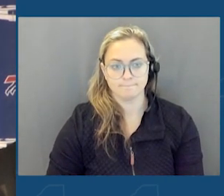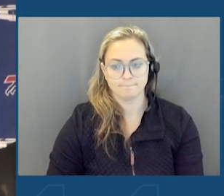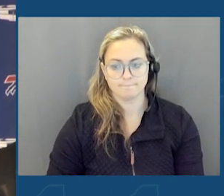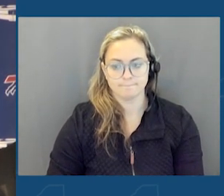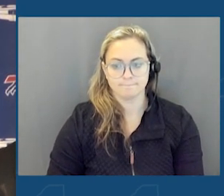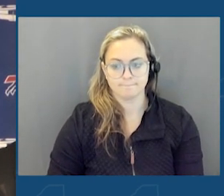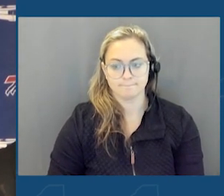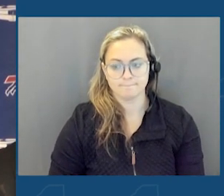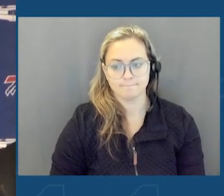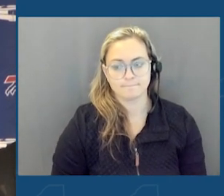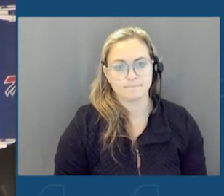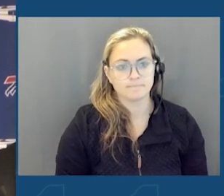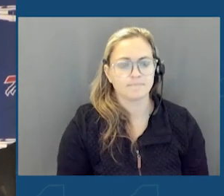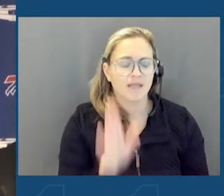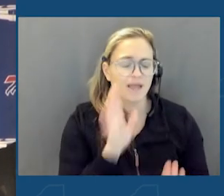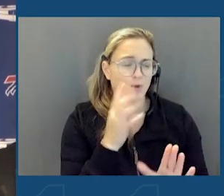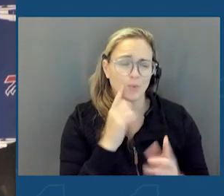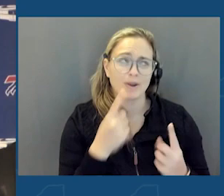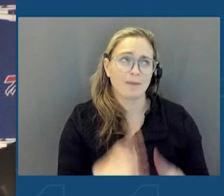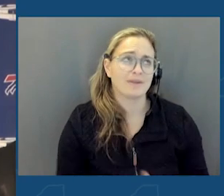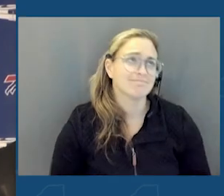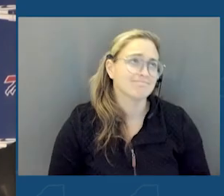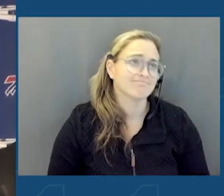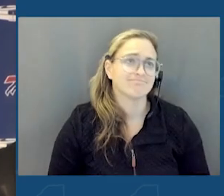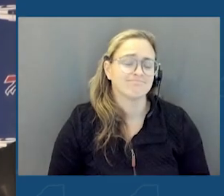I knew this was going to happen.